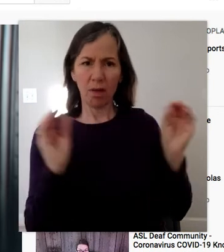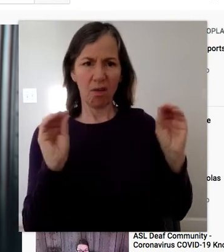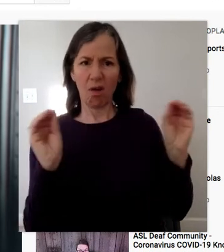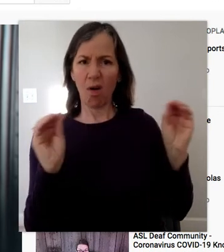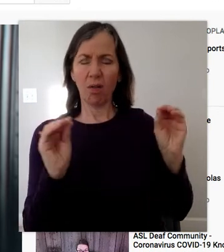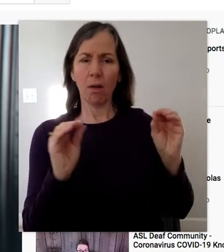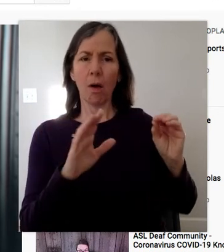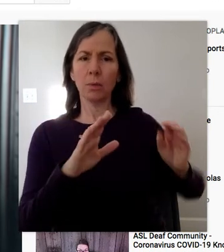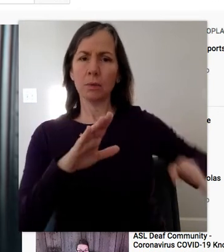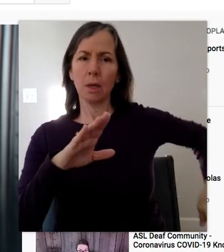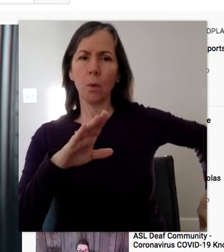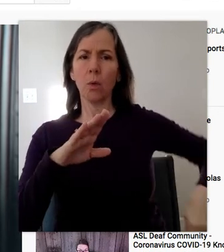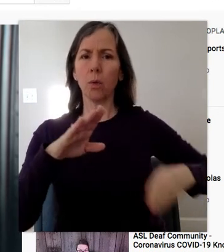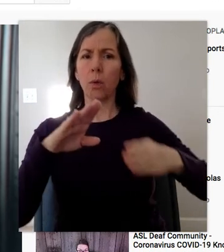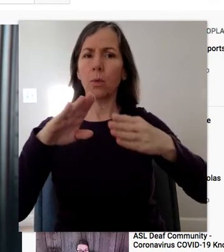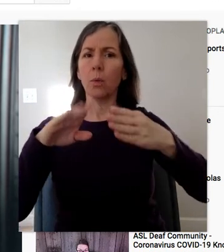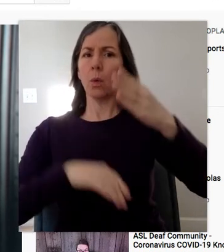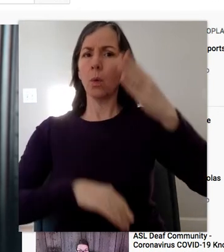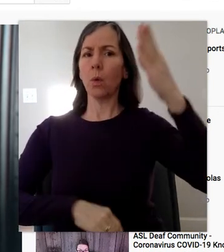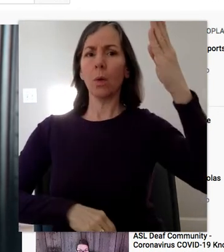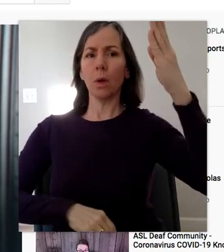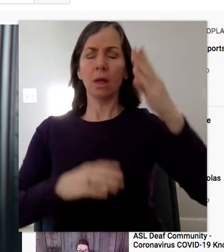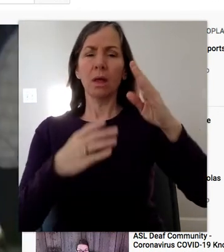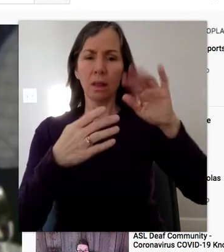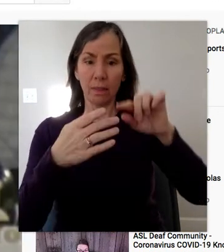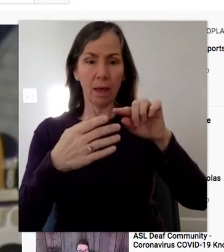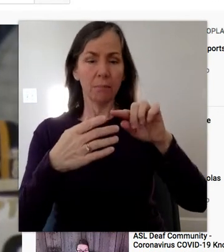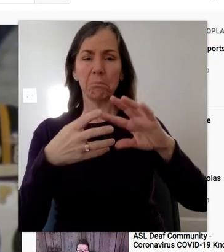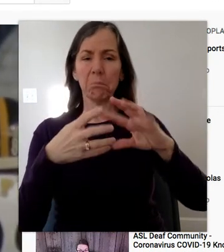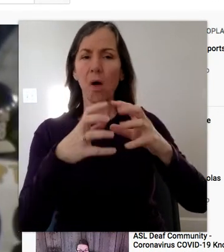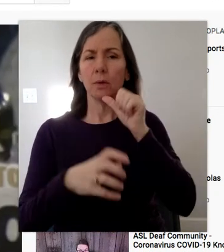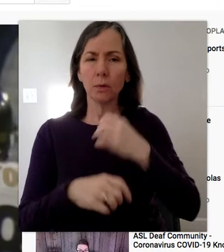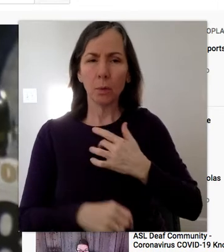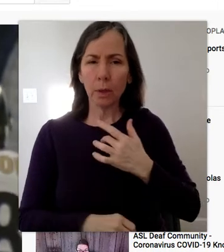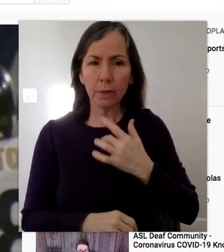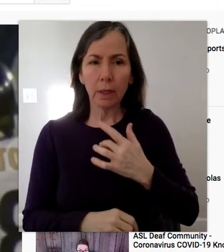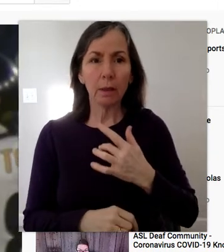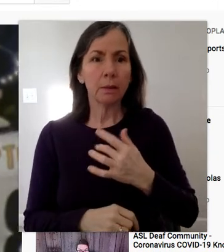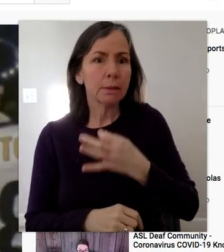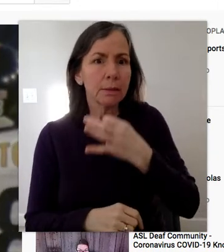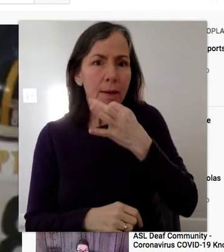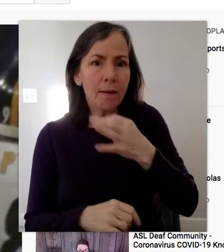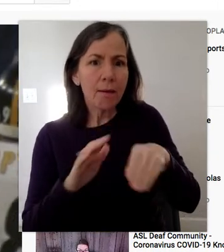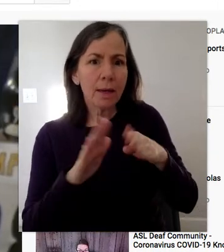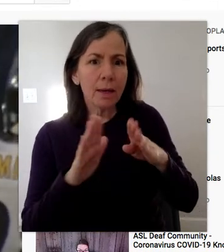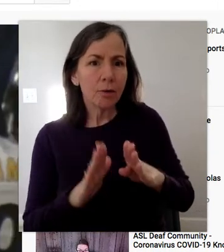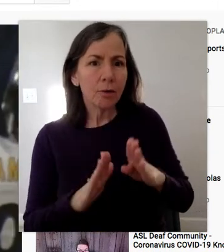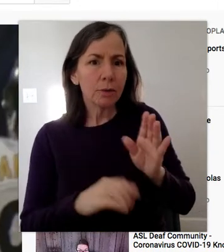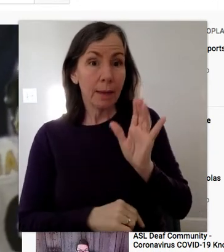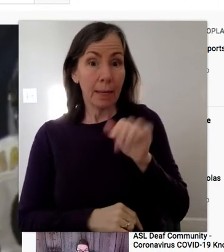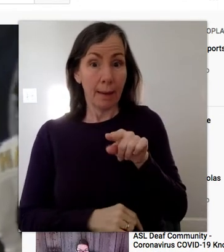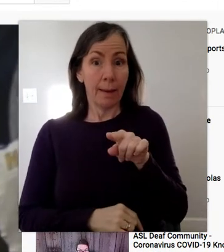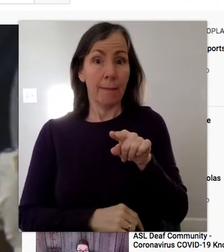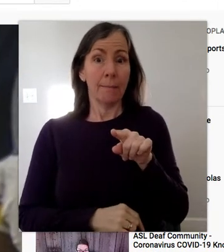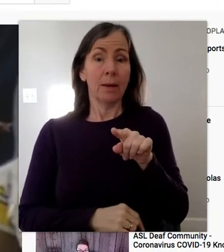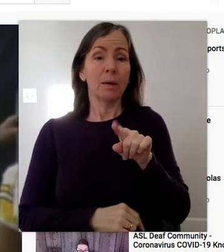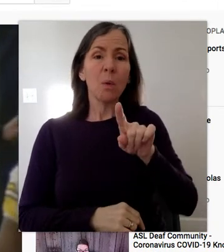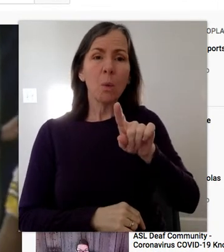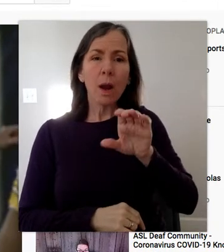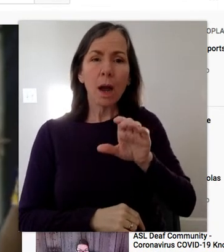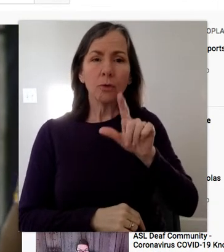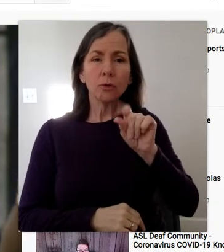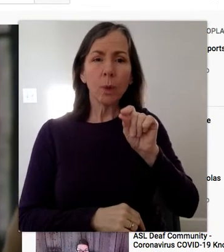leg at air when the ball comes off of there perfectly. Elite kickers like Hendrick have been known to launch a football 120